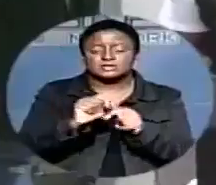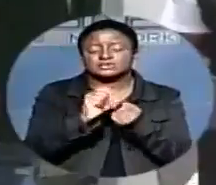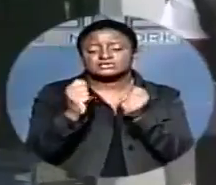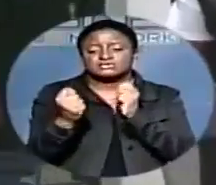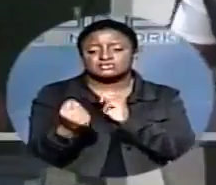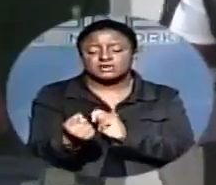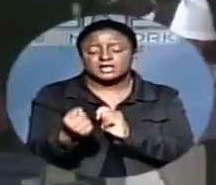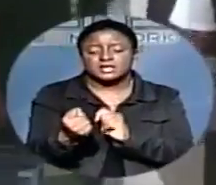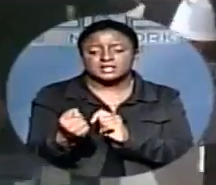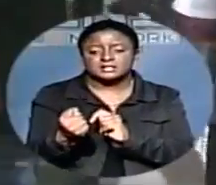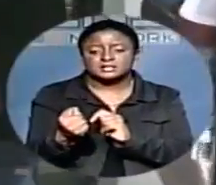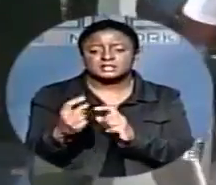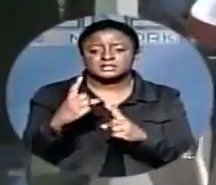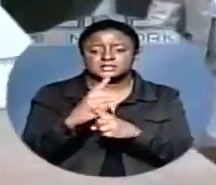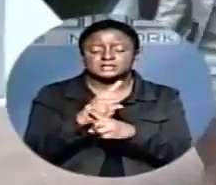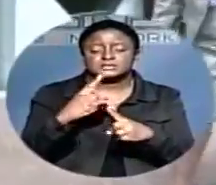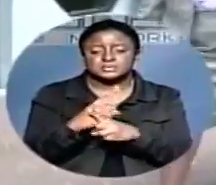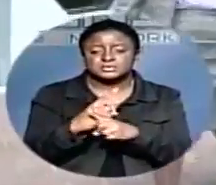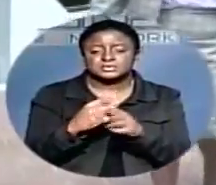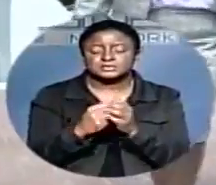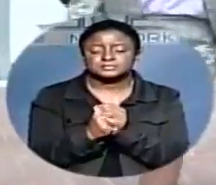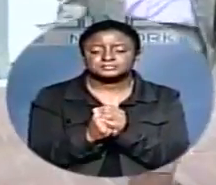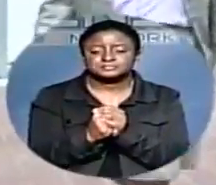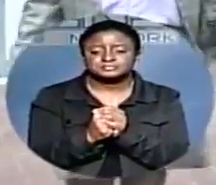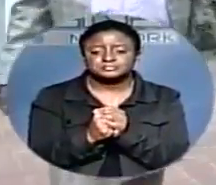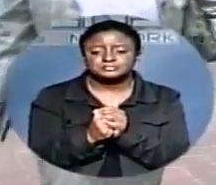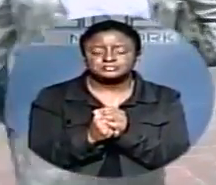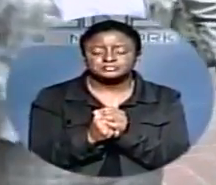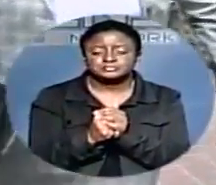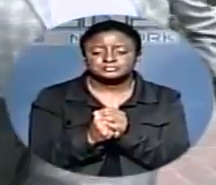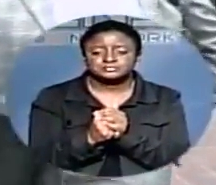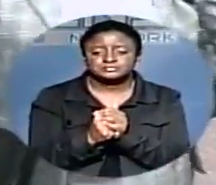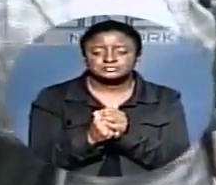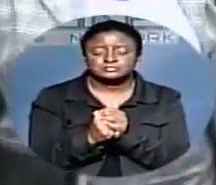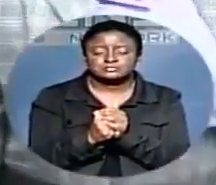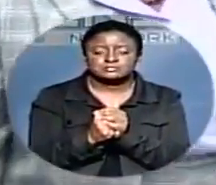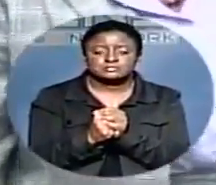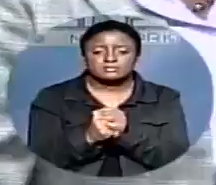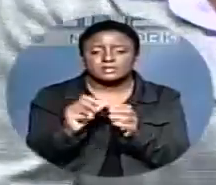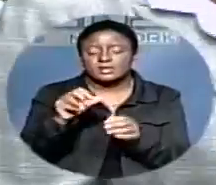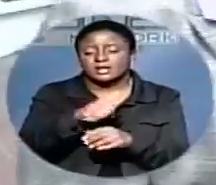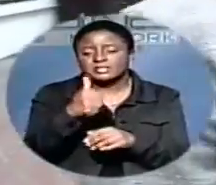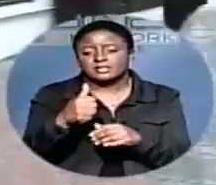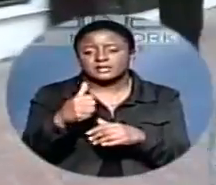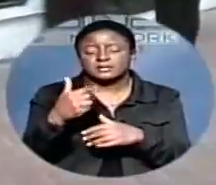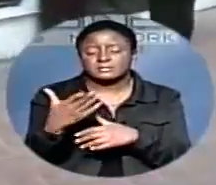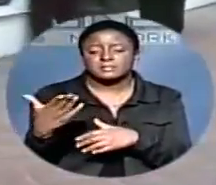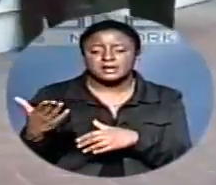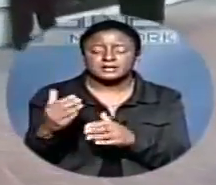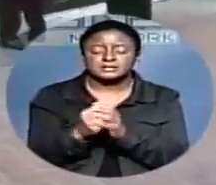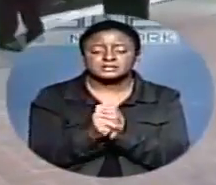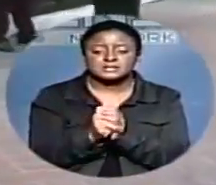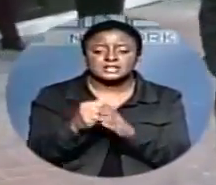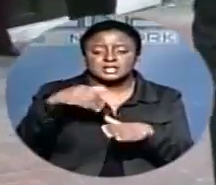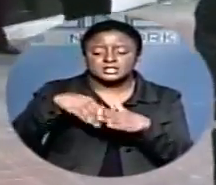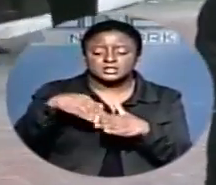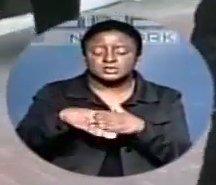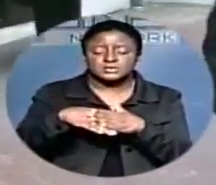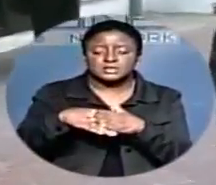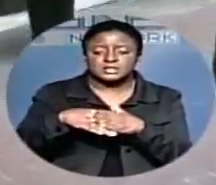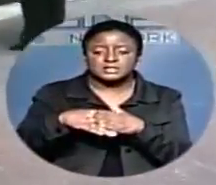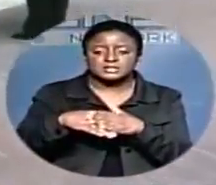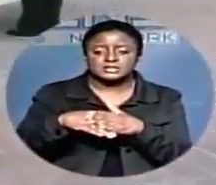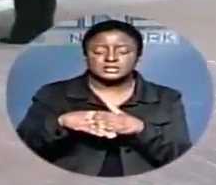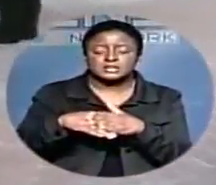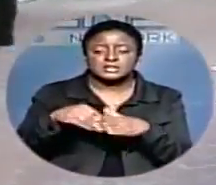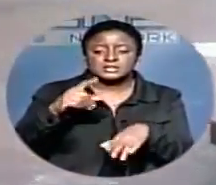items include, among other things, suspension pending investigation, shift premium, and overtime. But the court's decision to limit the arguments